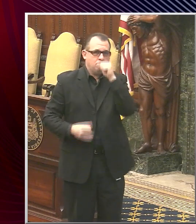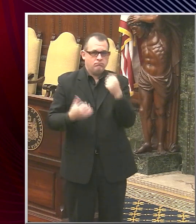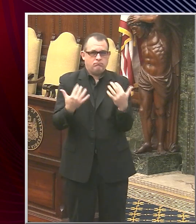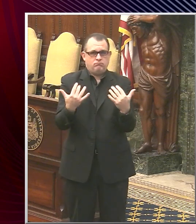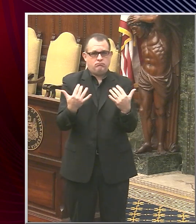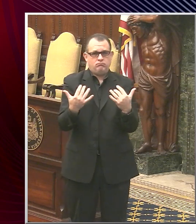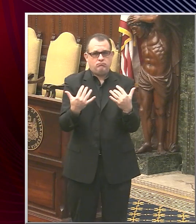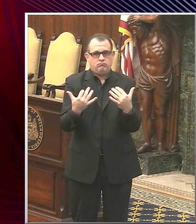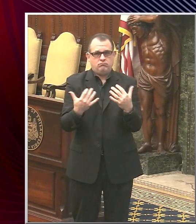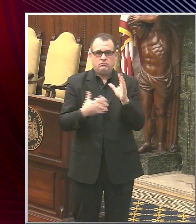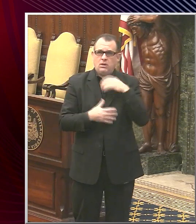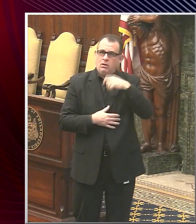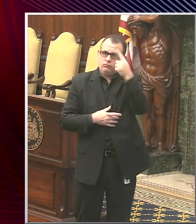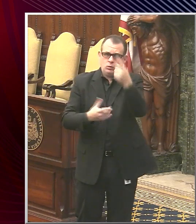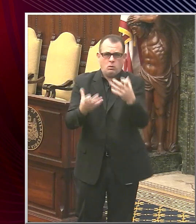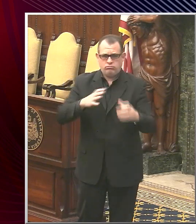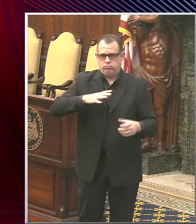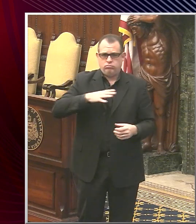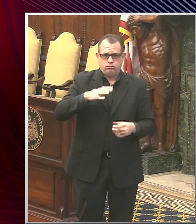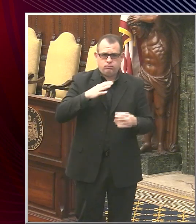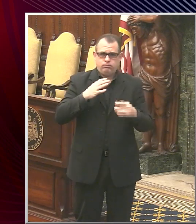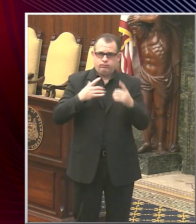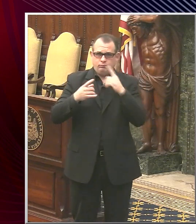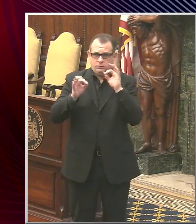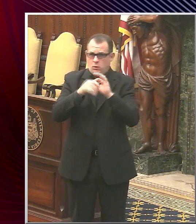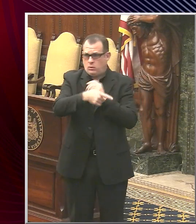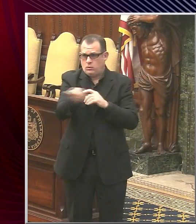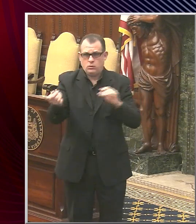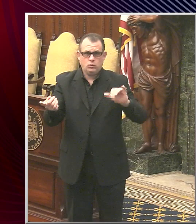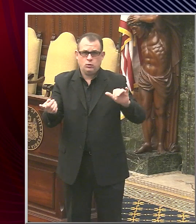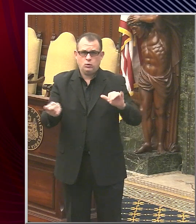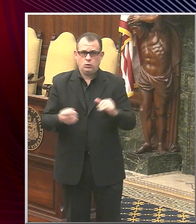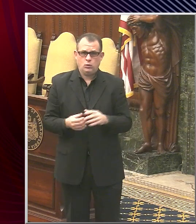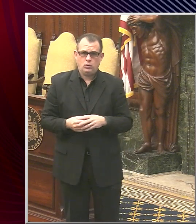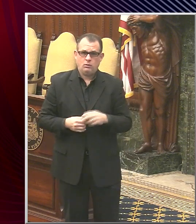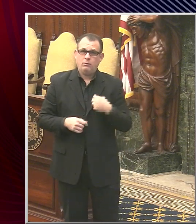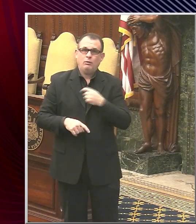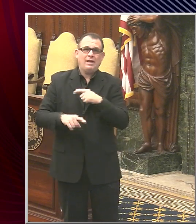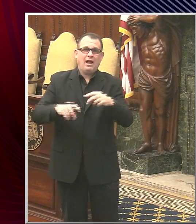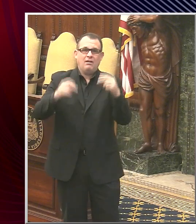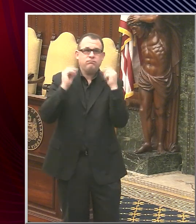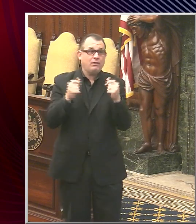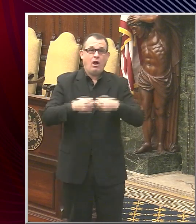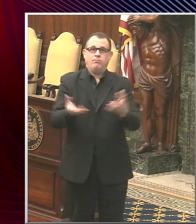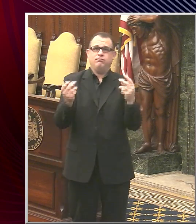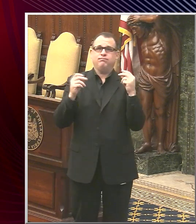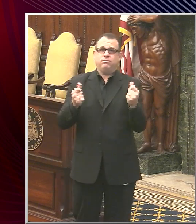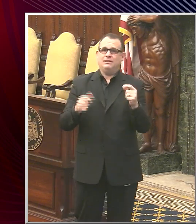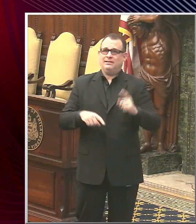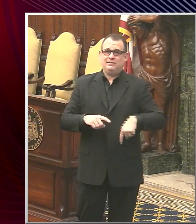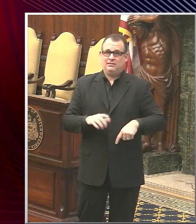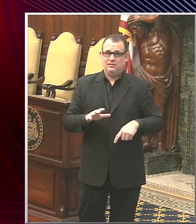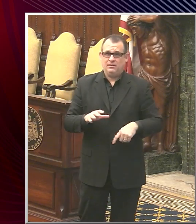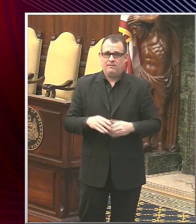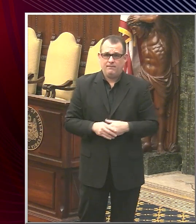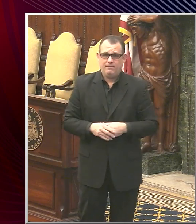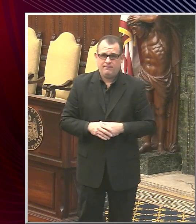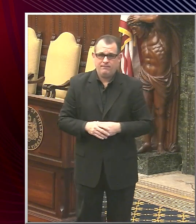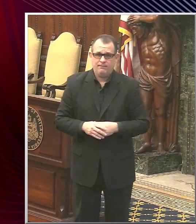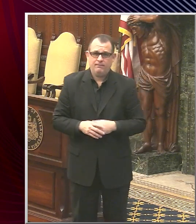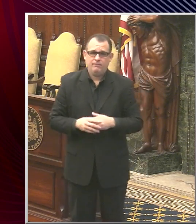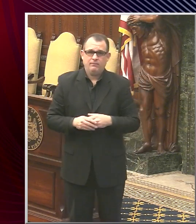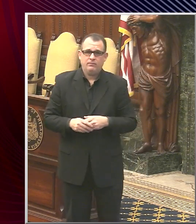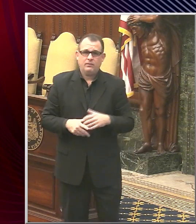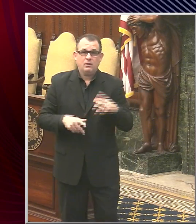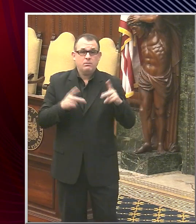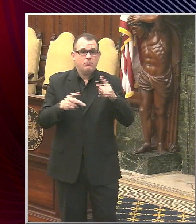understand you want to do this, and we want to get to you as soon as possible, but we simply can't do it right now. And I should point out that even people who are